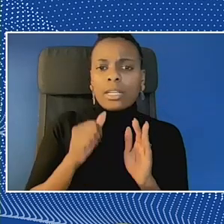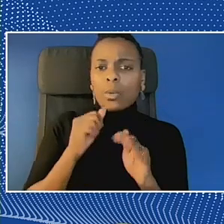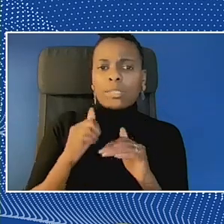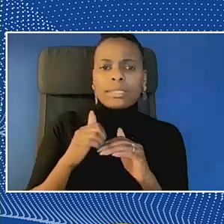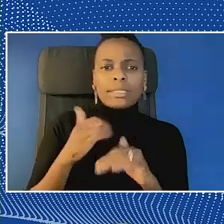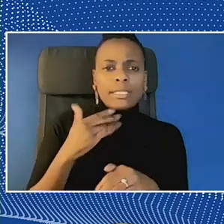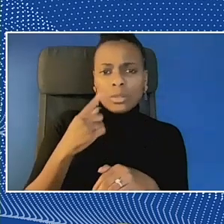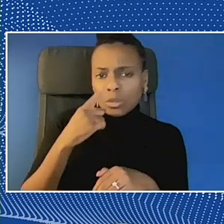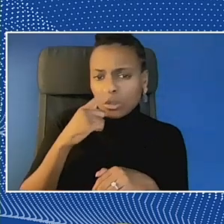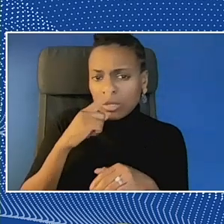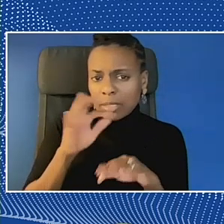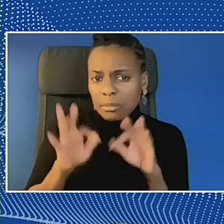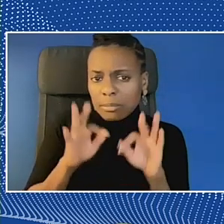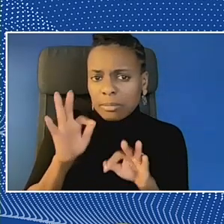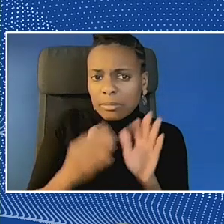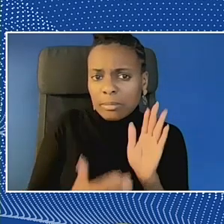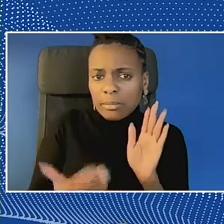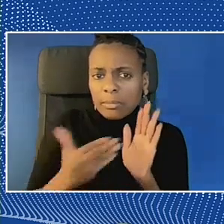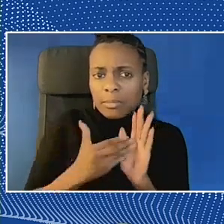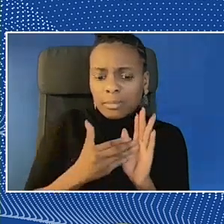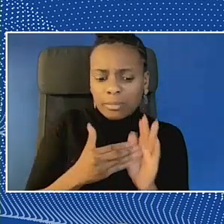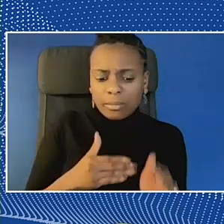it.